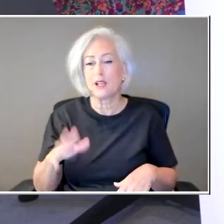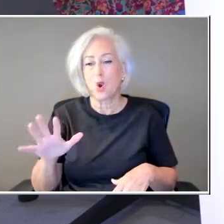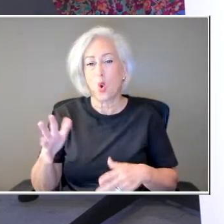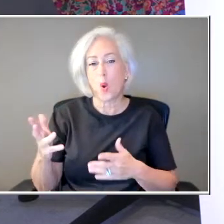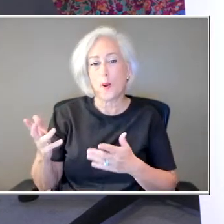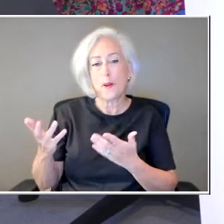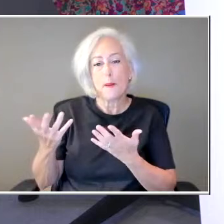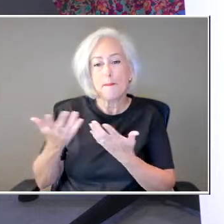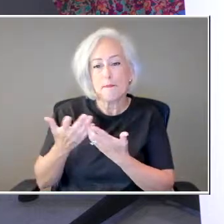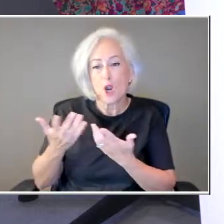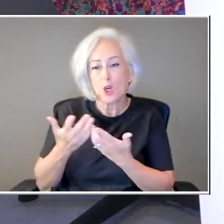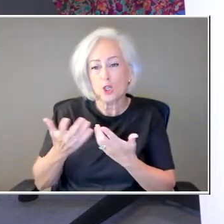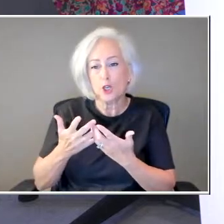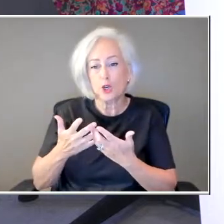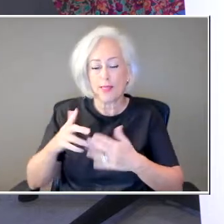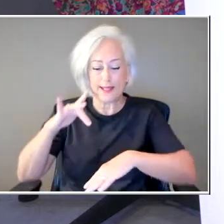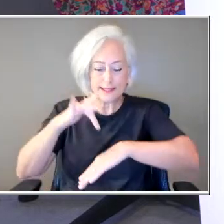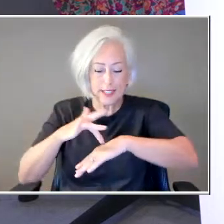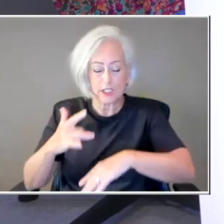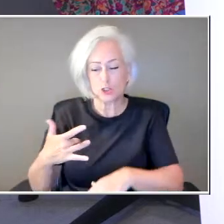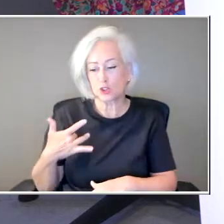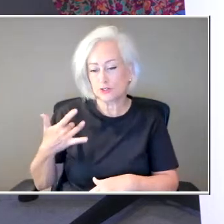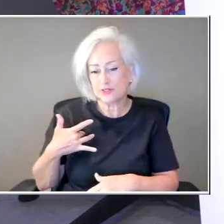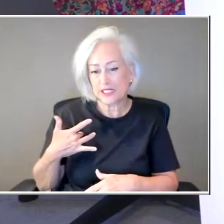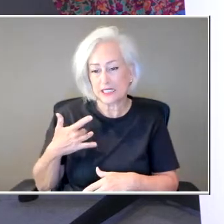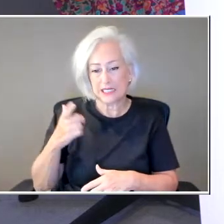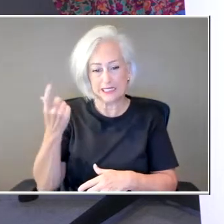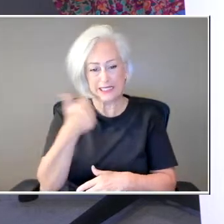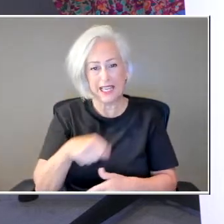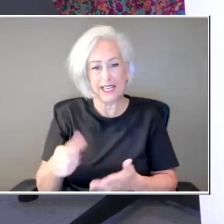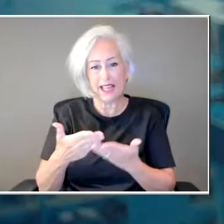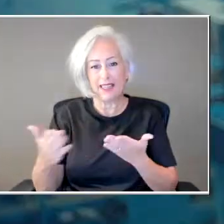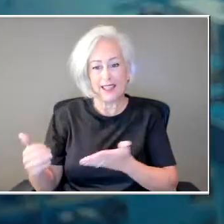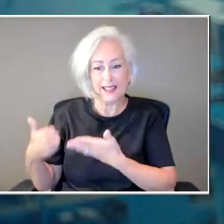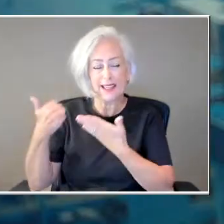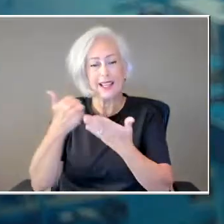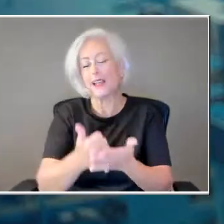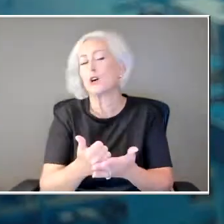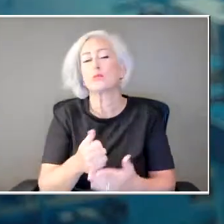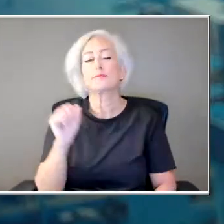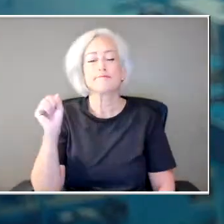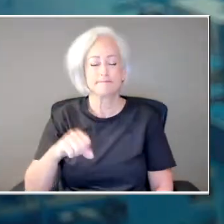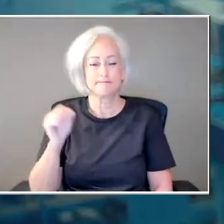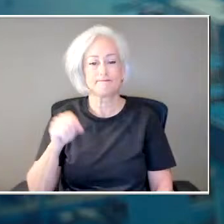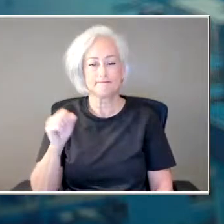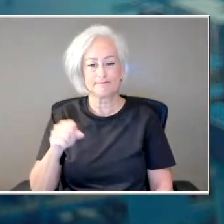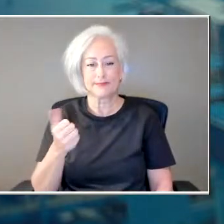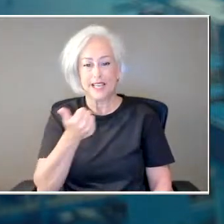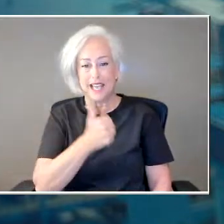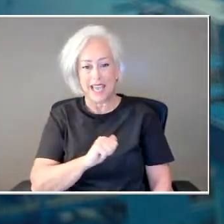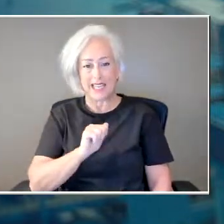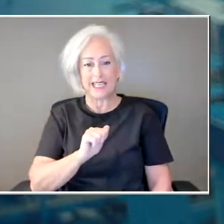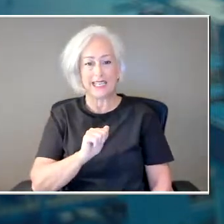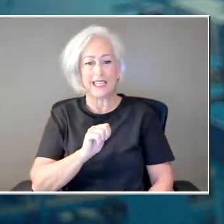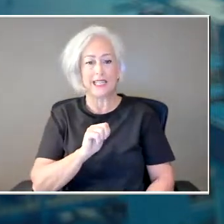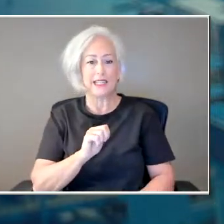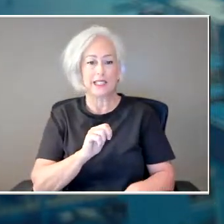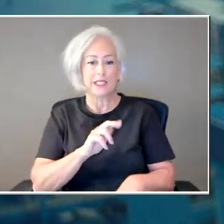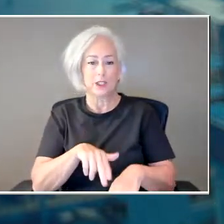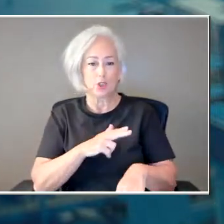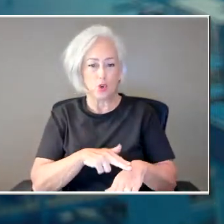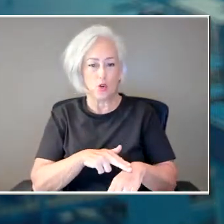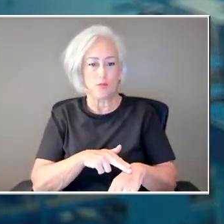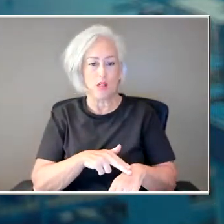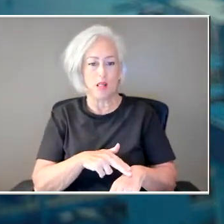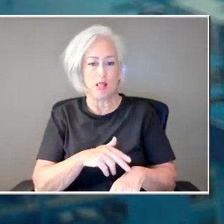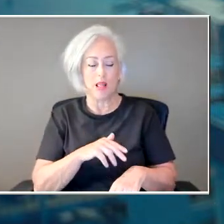that we can help get them ahead of the game? Absolutely. Any normal lump or bump, right? It is important